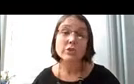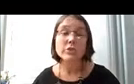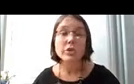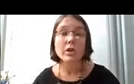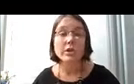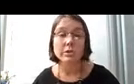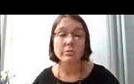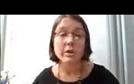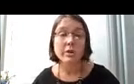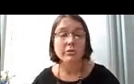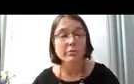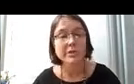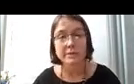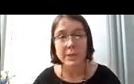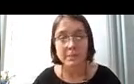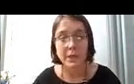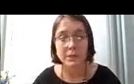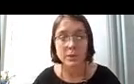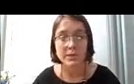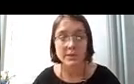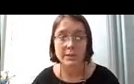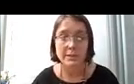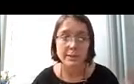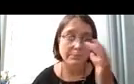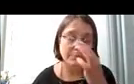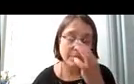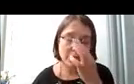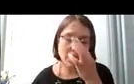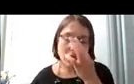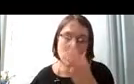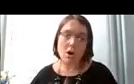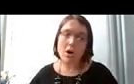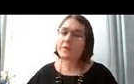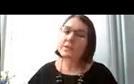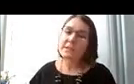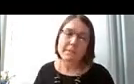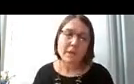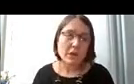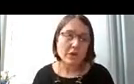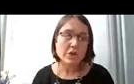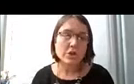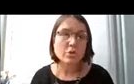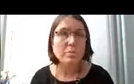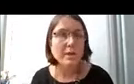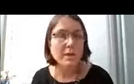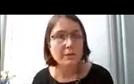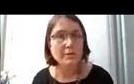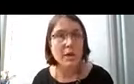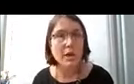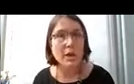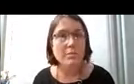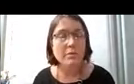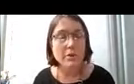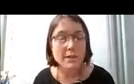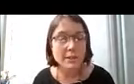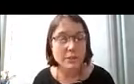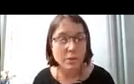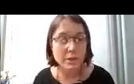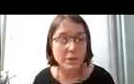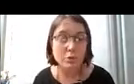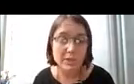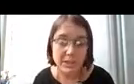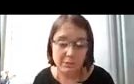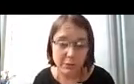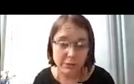learning to your classroom from September 2020. After this seminar, you will be